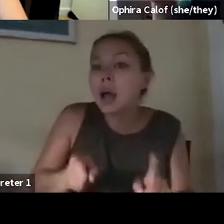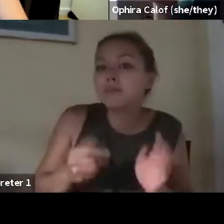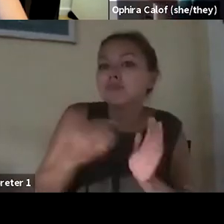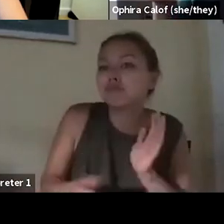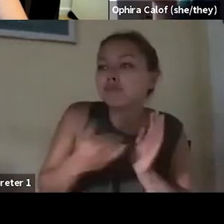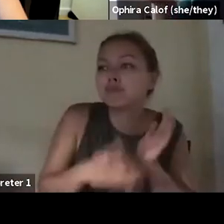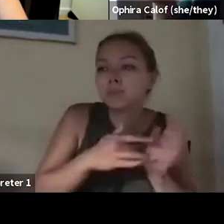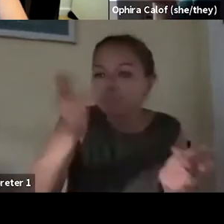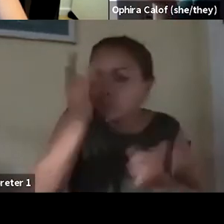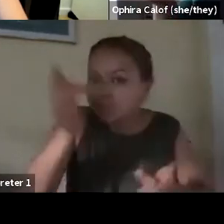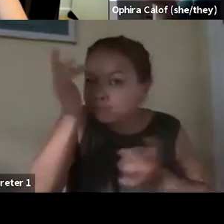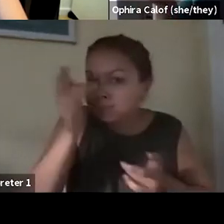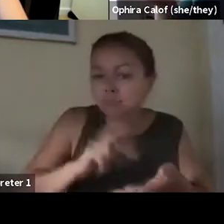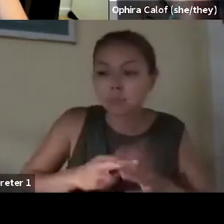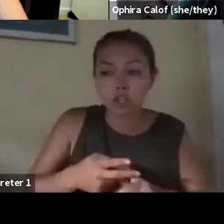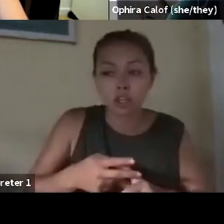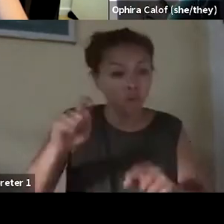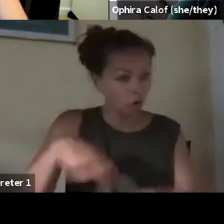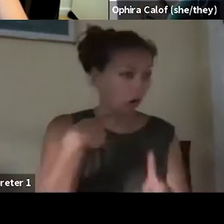How are you supposed to feel about your body,